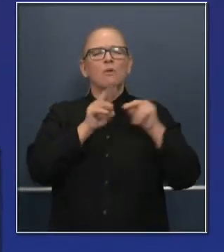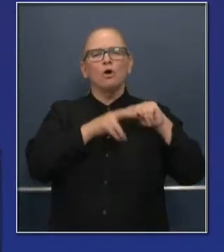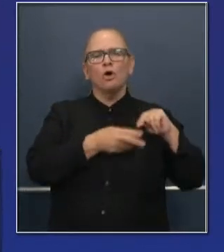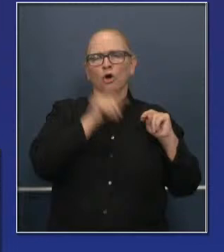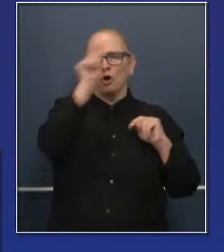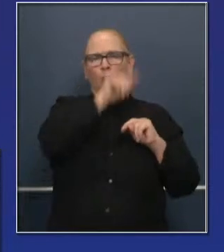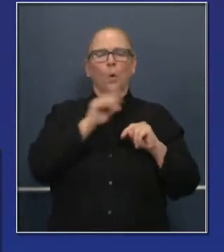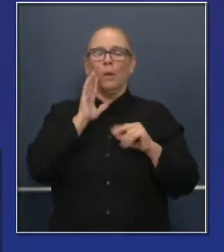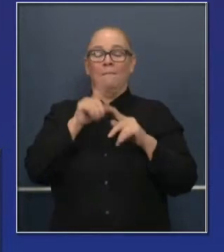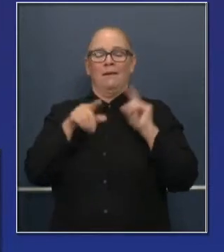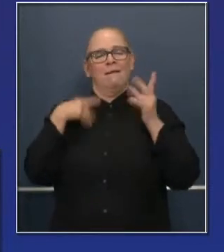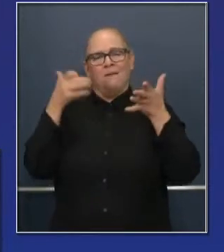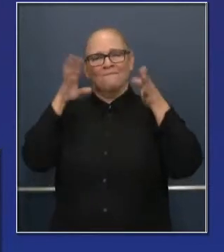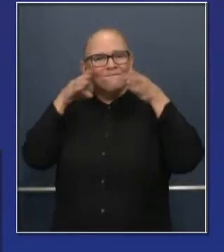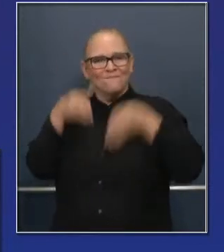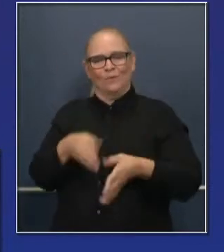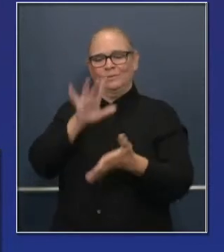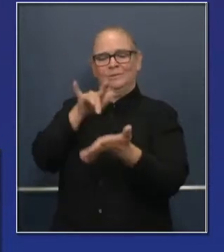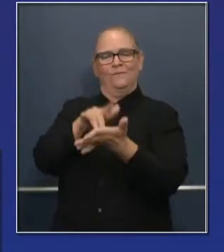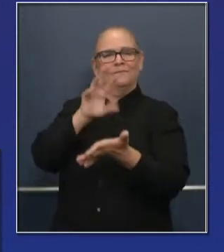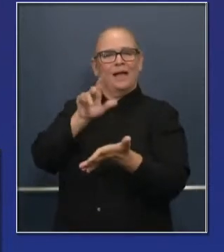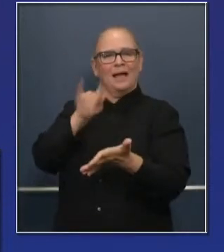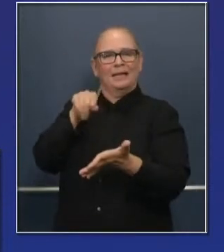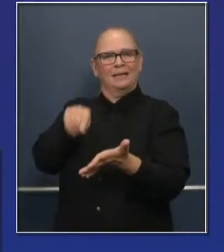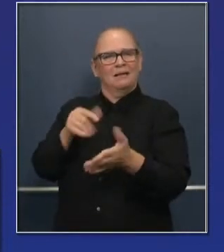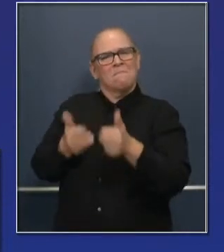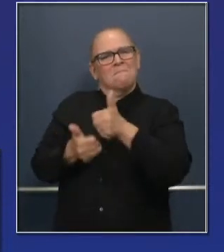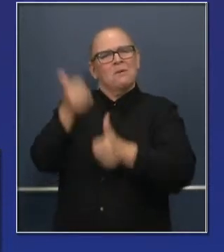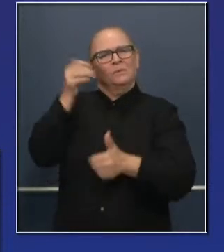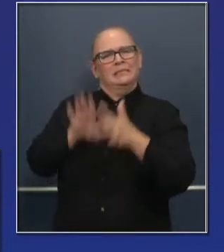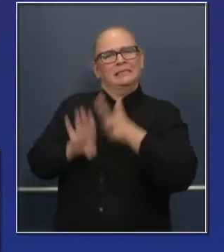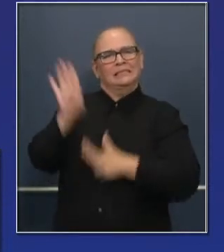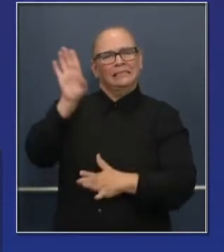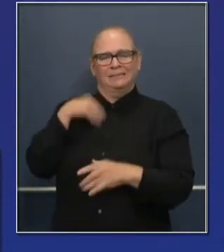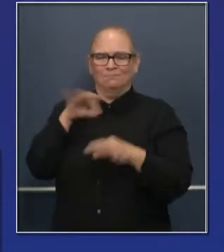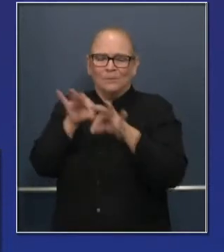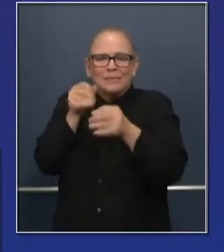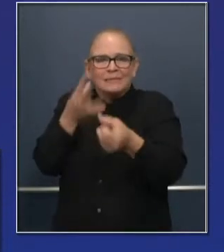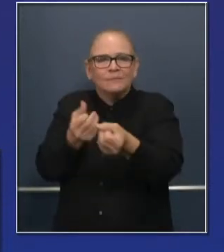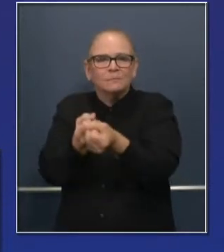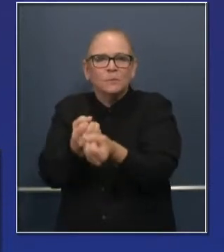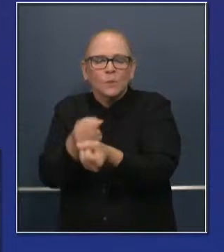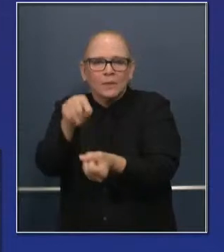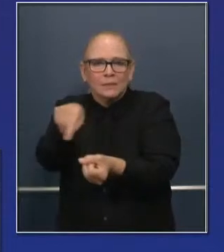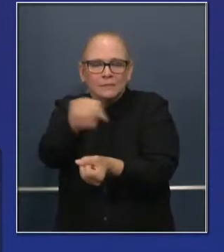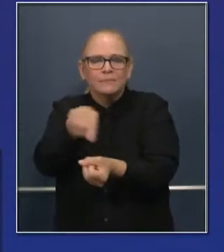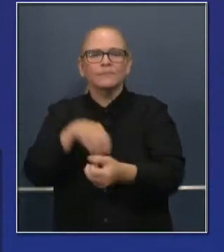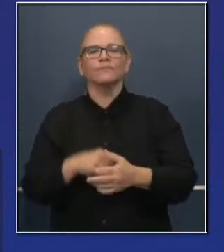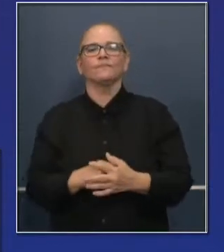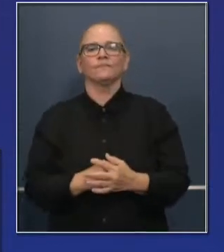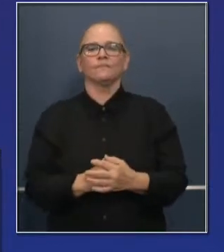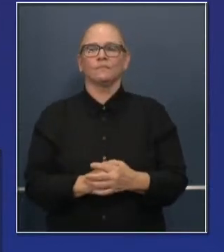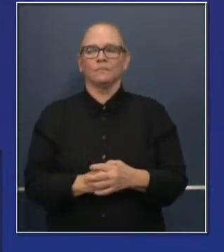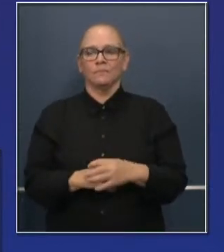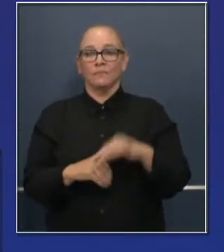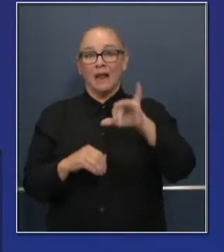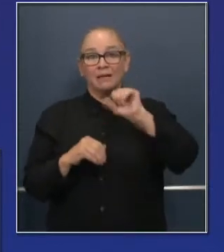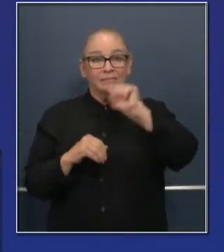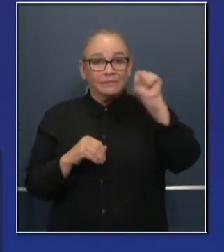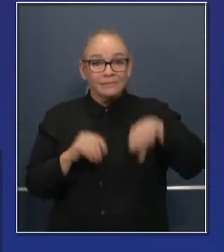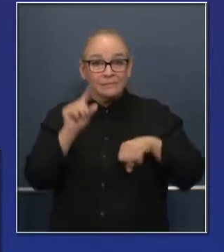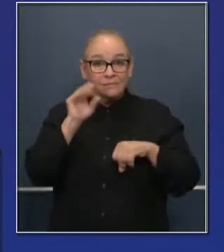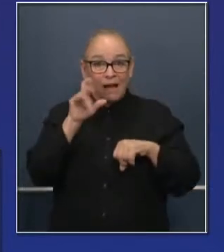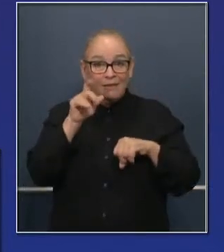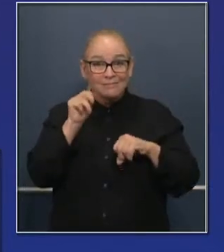Valley, again, reinforced by this slide, reinforced by our presentation in Stockton last week, in